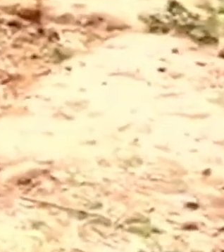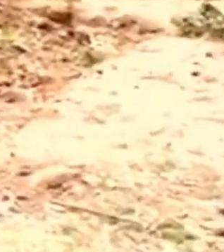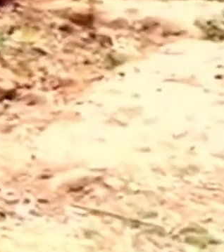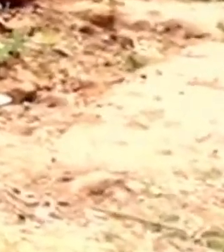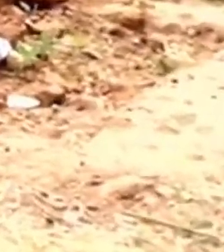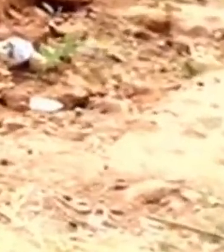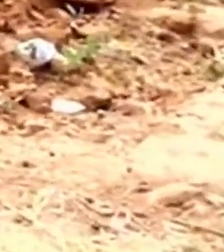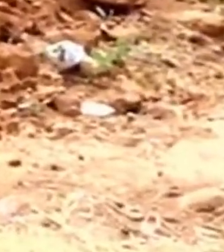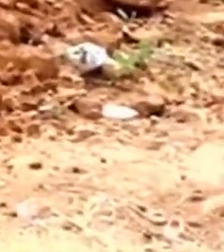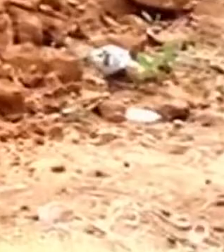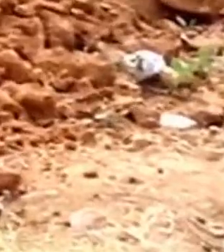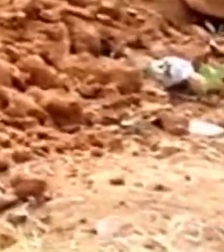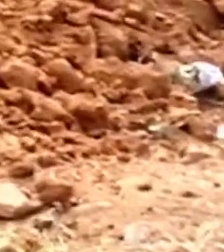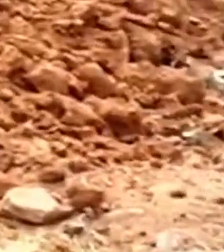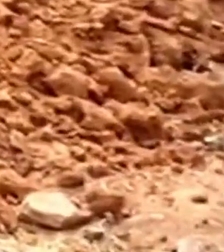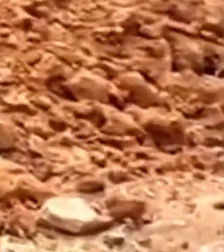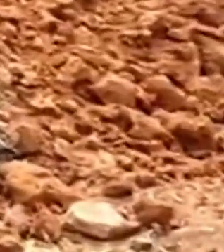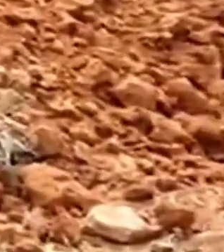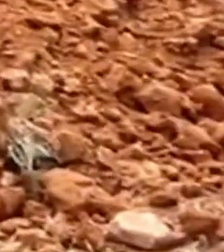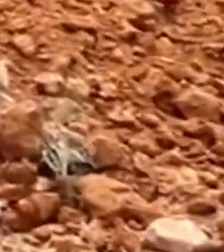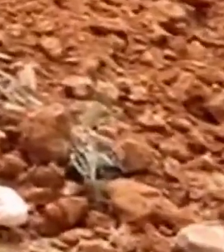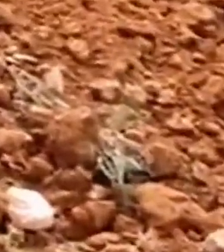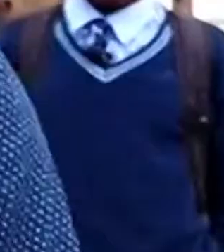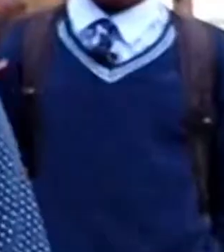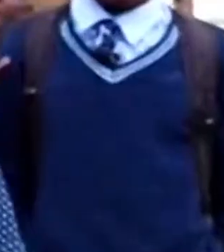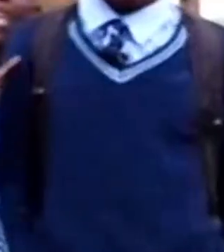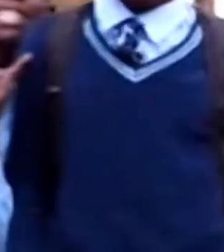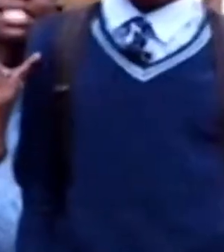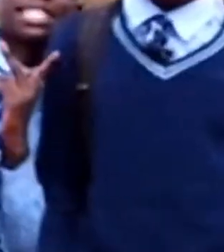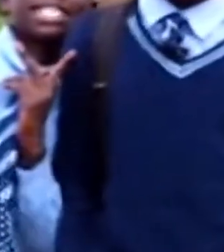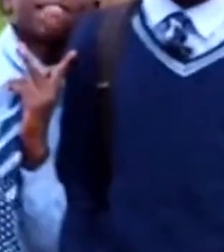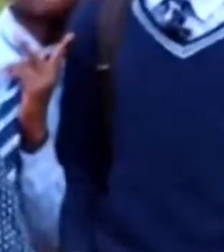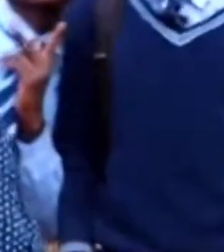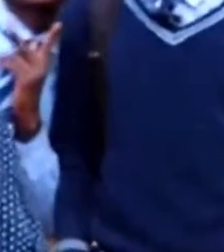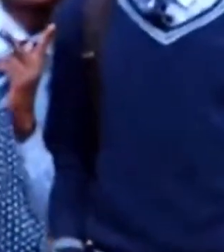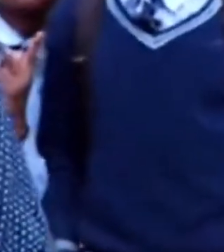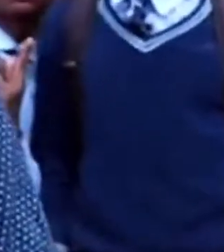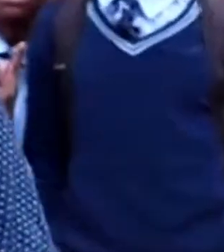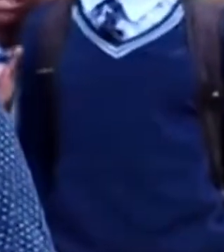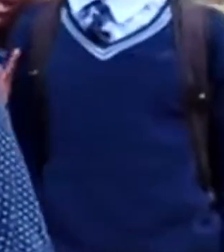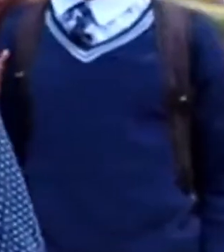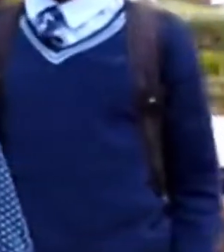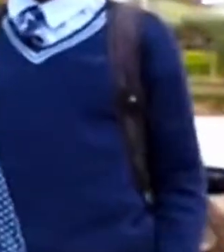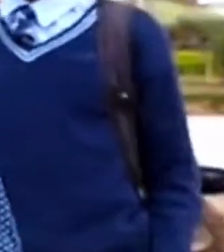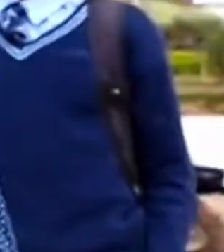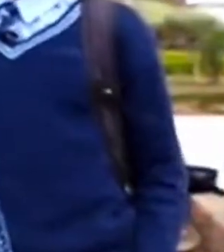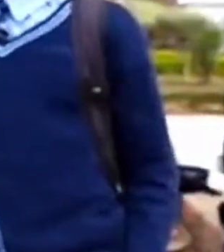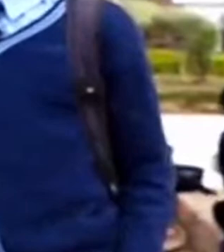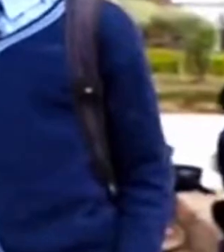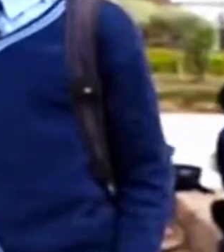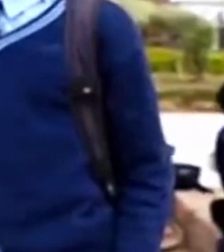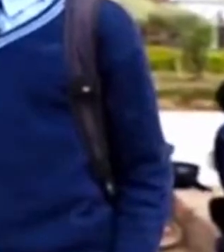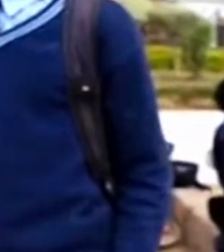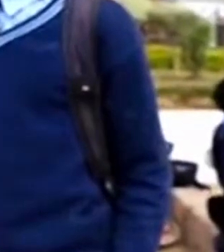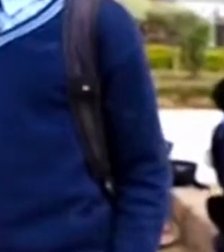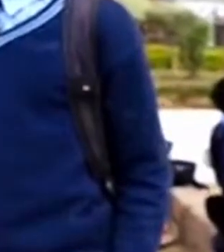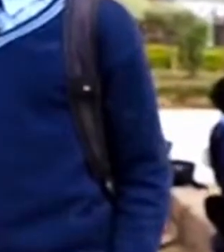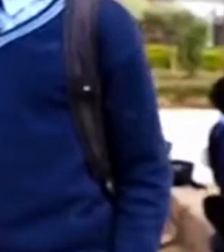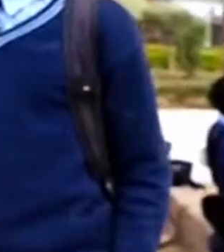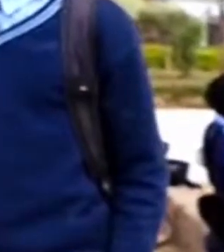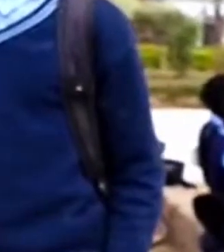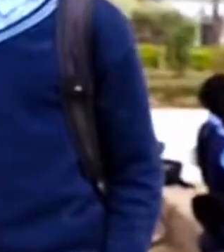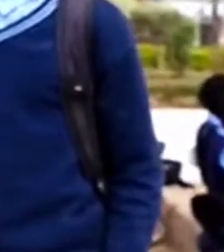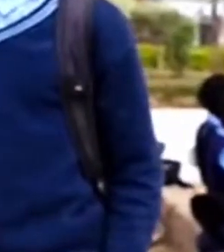classroom block at Tiende Pamozi Primary School. We are at Tiende Pamozi Primary School, where we are constructing